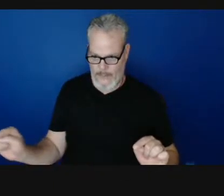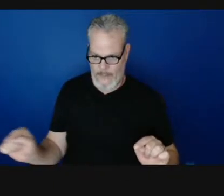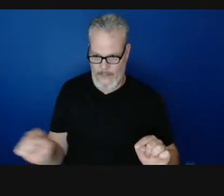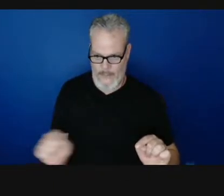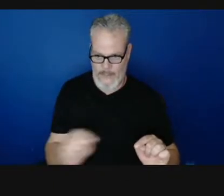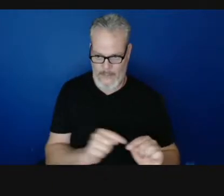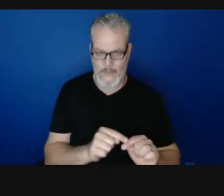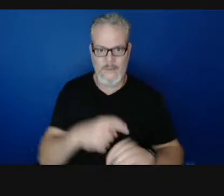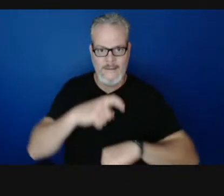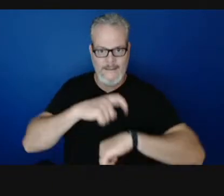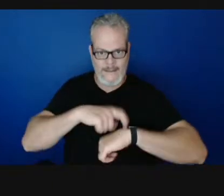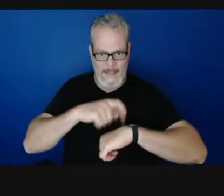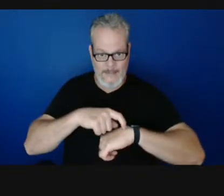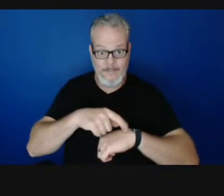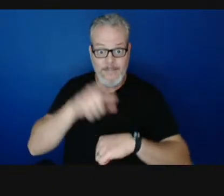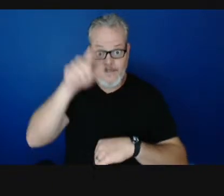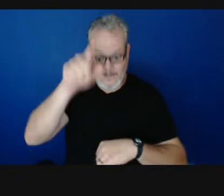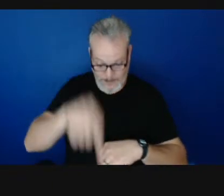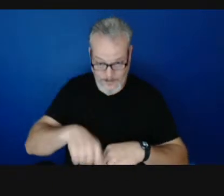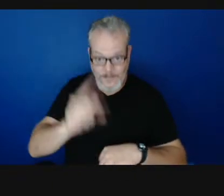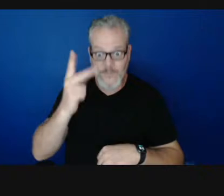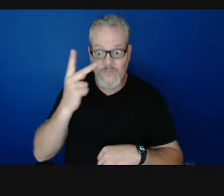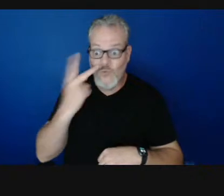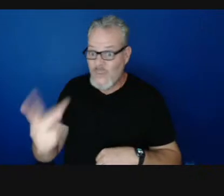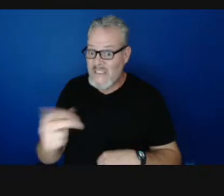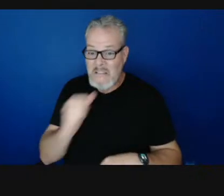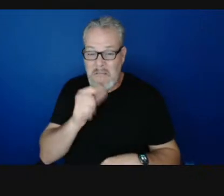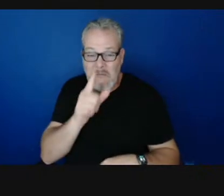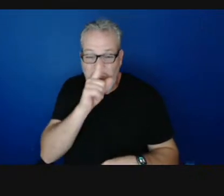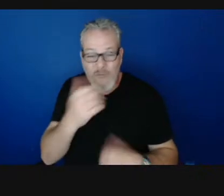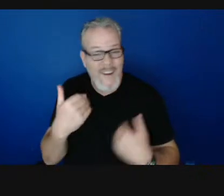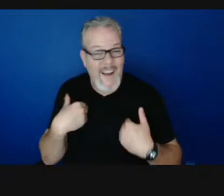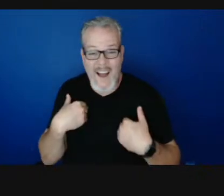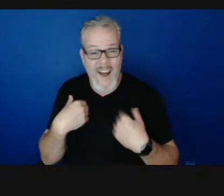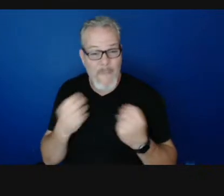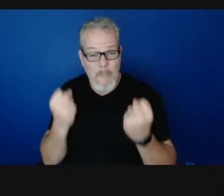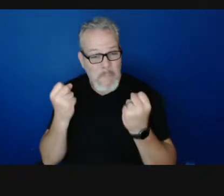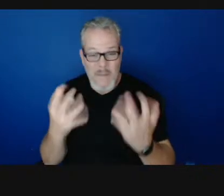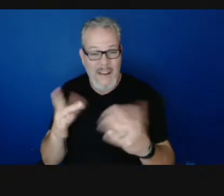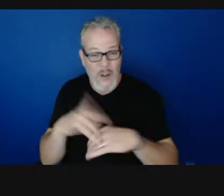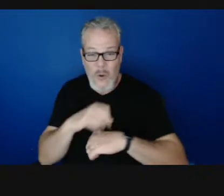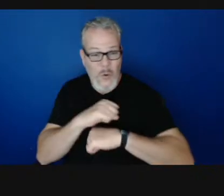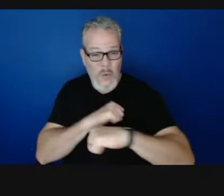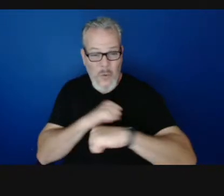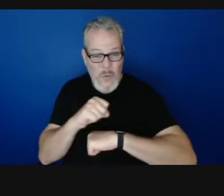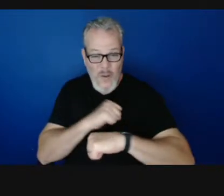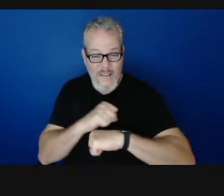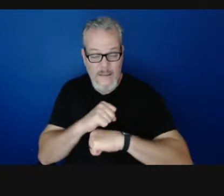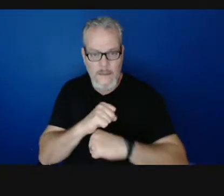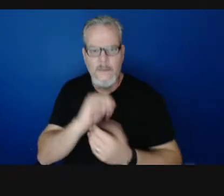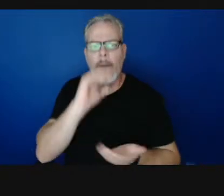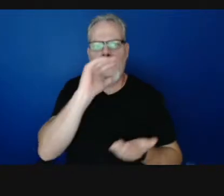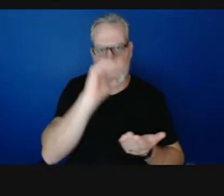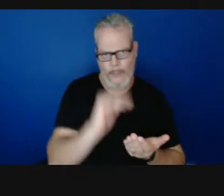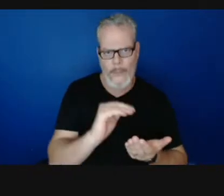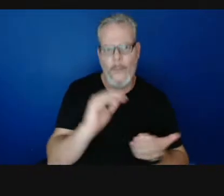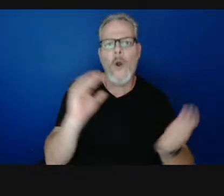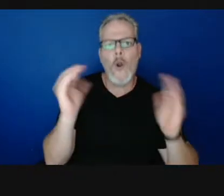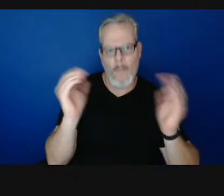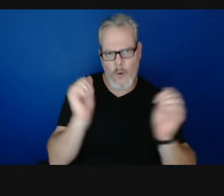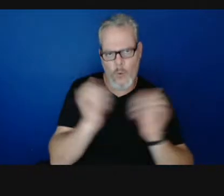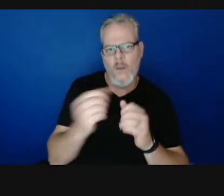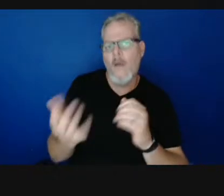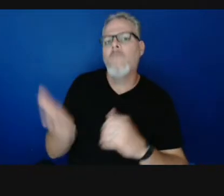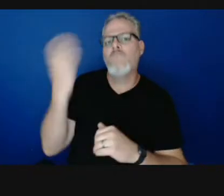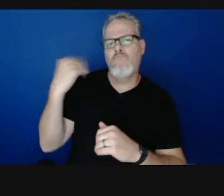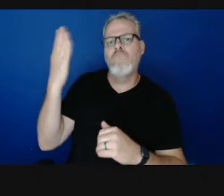most recent eruption we had, you can see that we really didn't have that many earthquakes, much less than we had prior to other